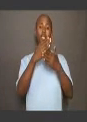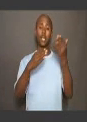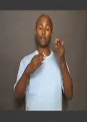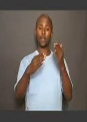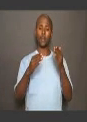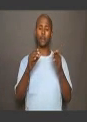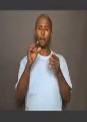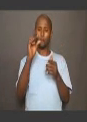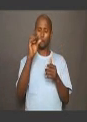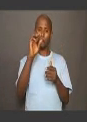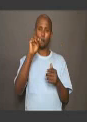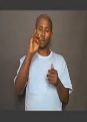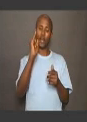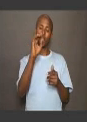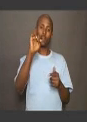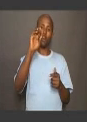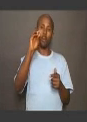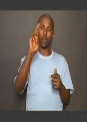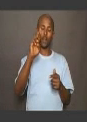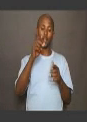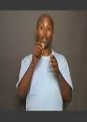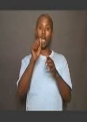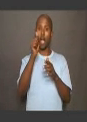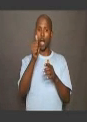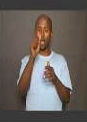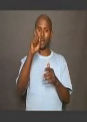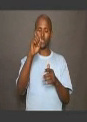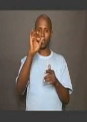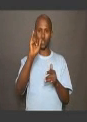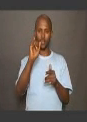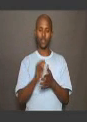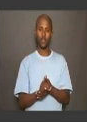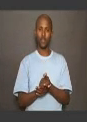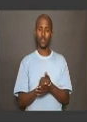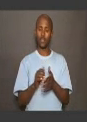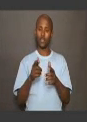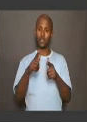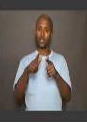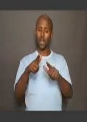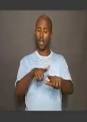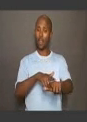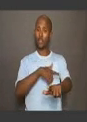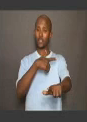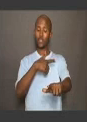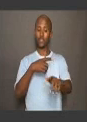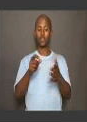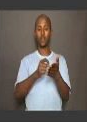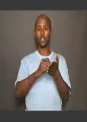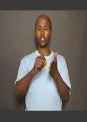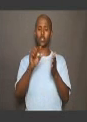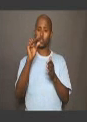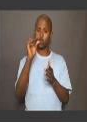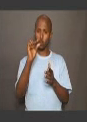semi-minor axes. The length of these lines is denoted by a